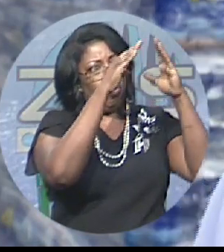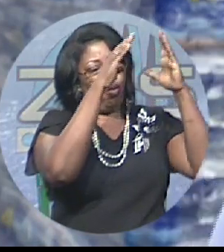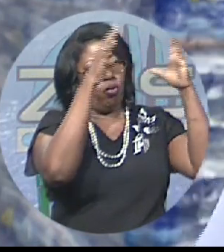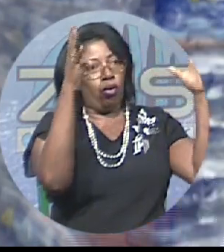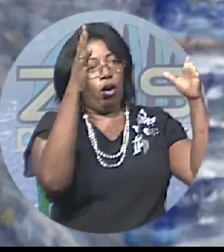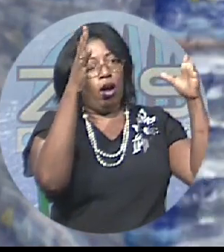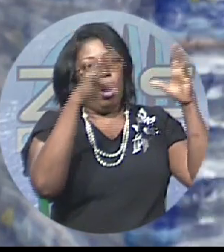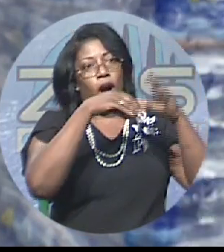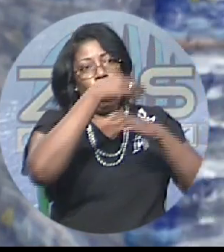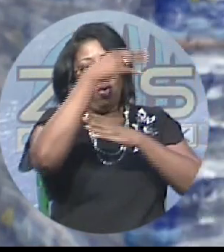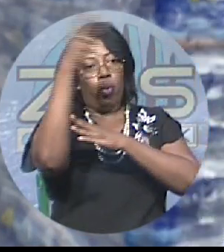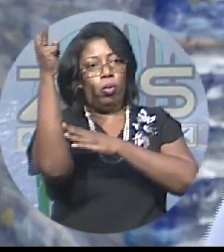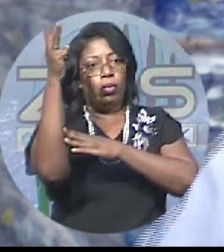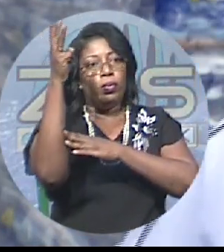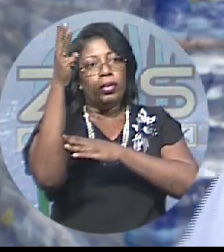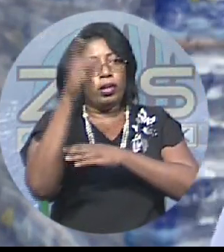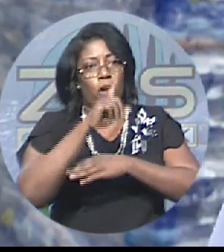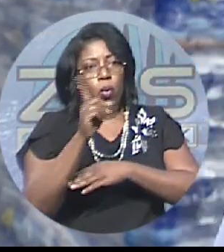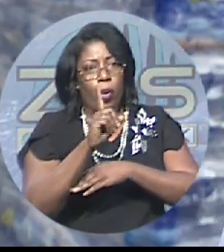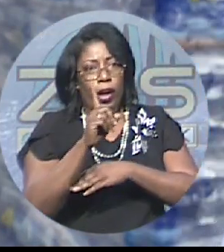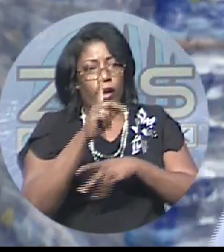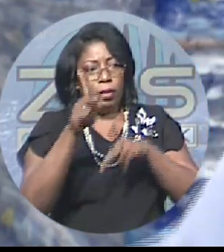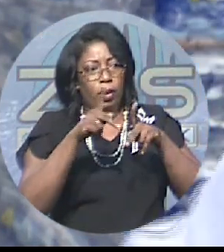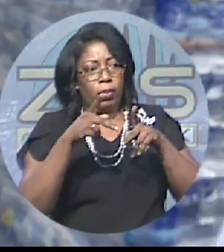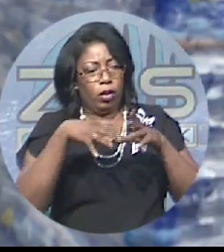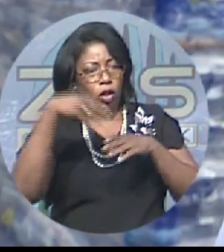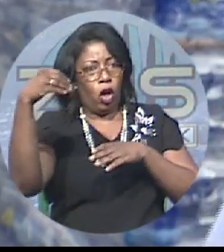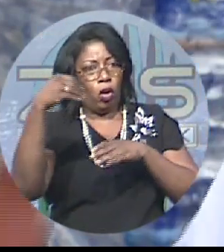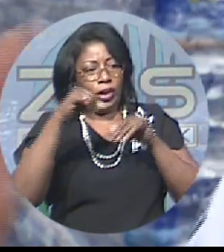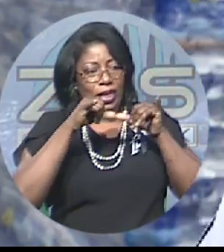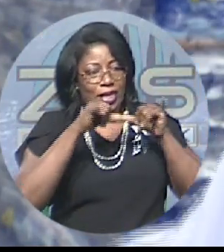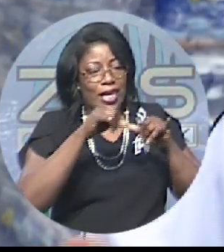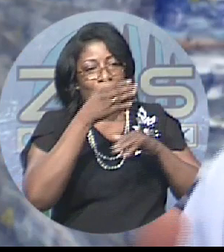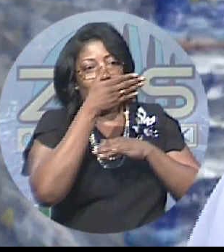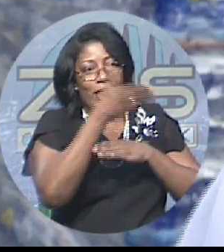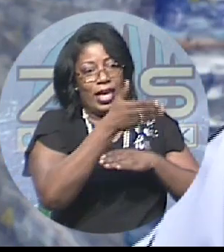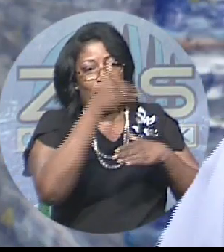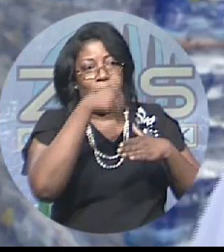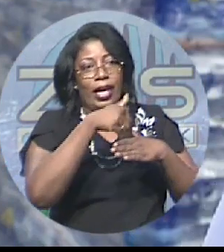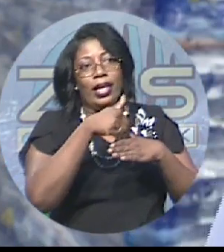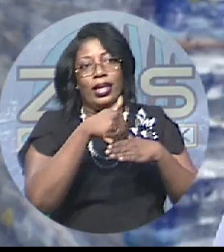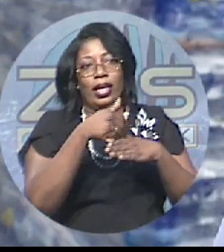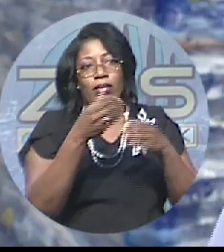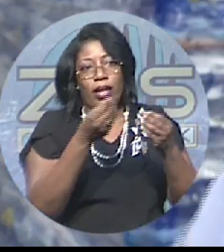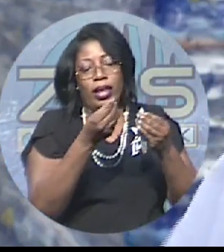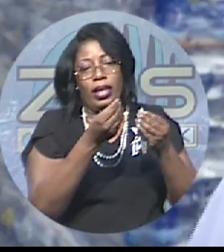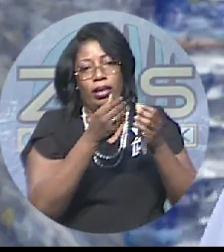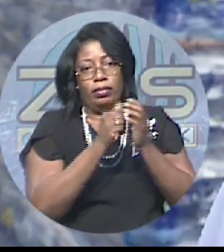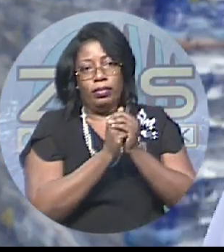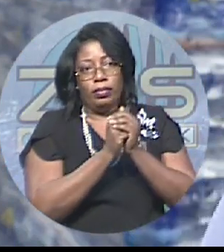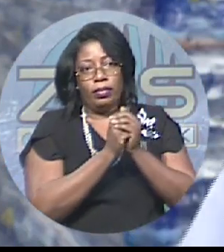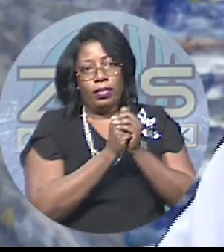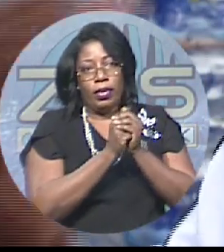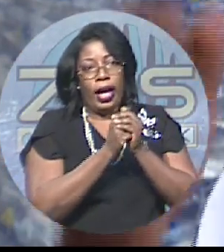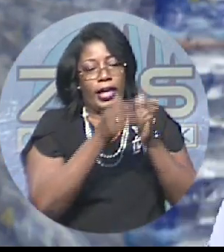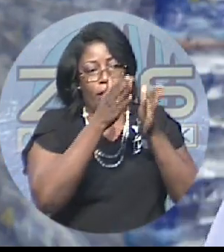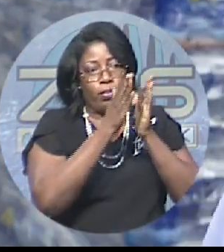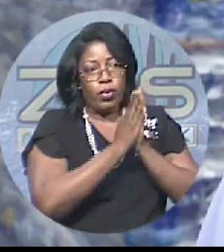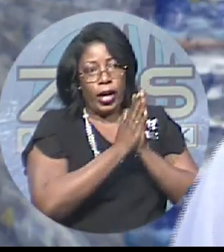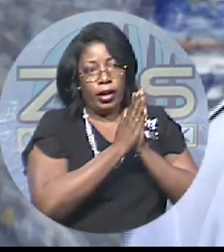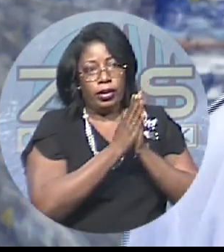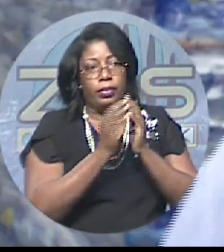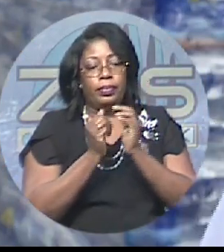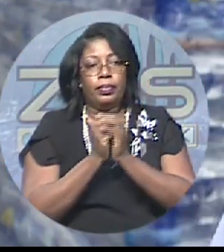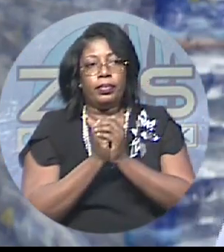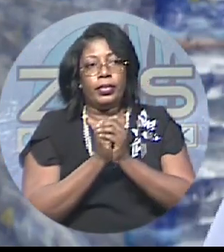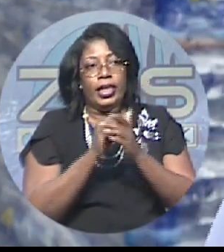talk about where did they go, they stayed there. They prayed. The lady with the house was split in half, they stayed there. But you know what